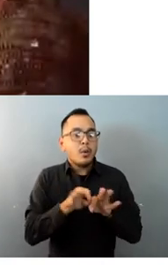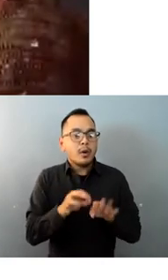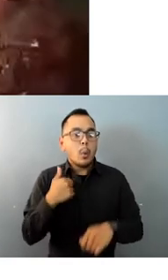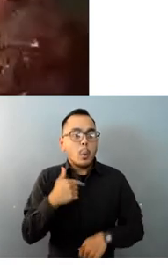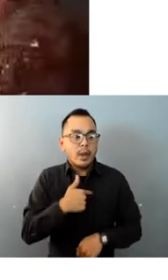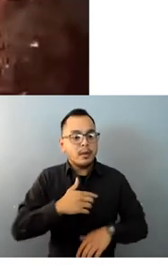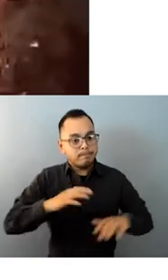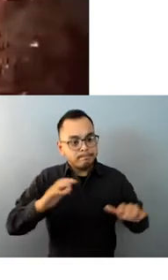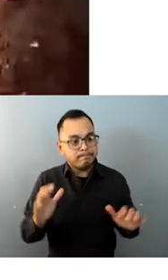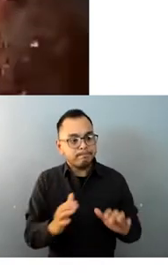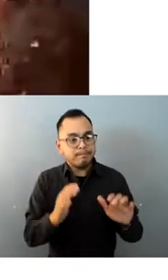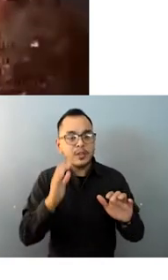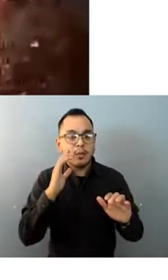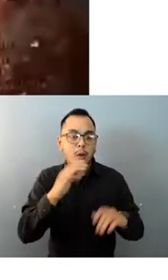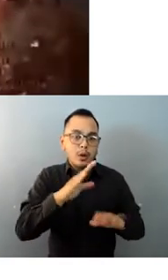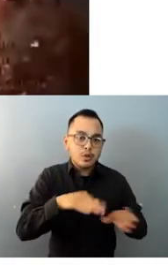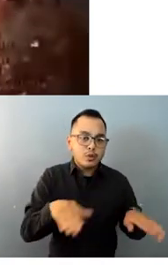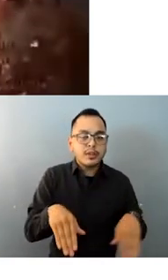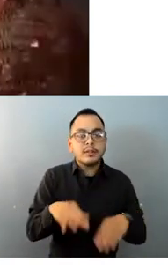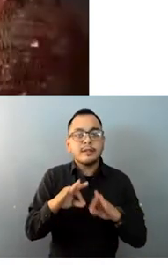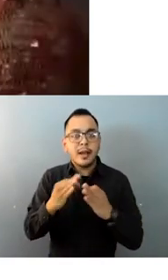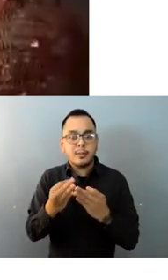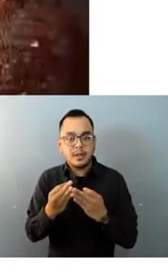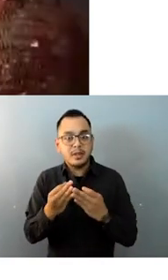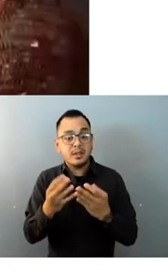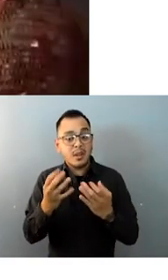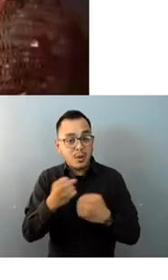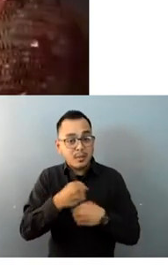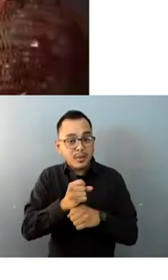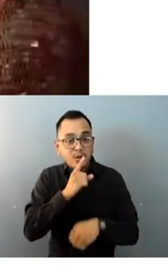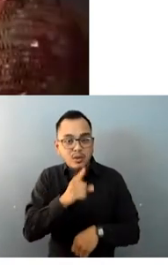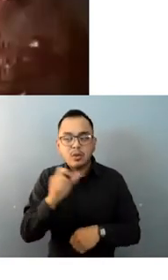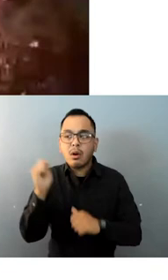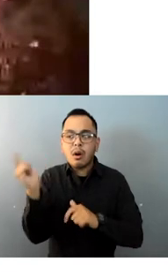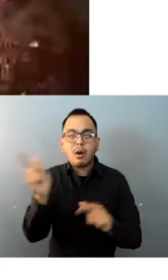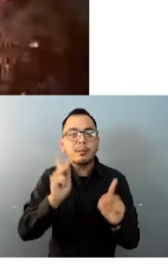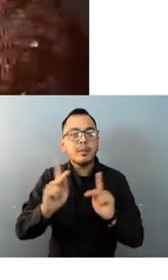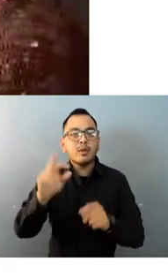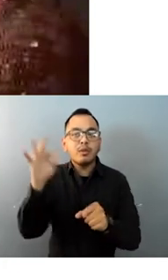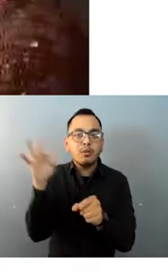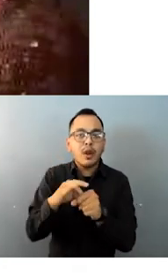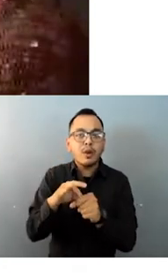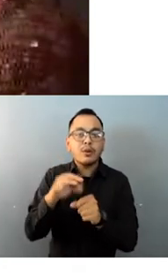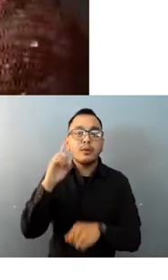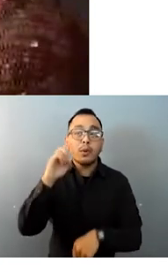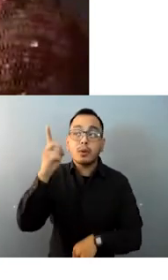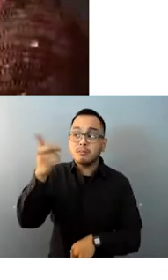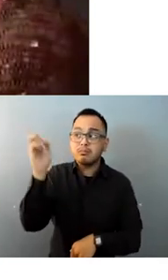our children and our families. And I definitely want to make sure that everyone votes for people